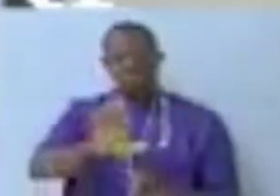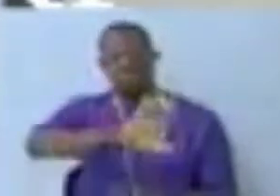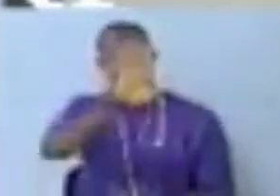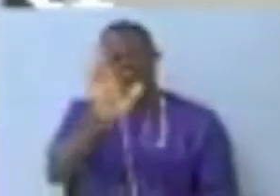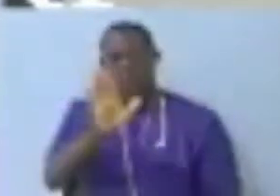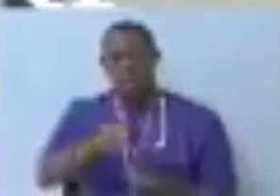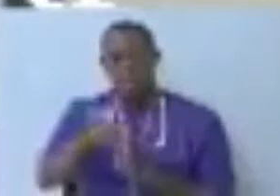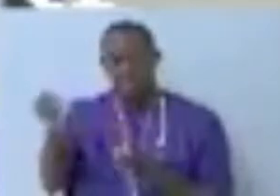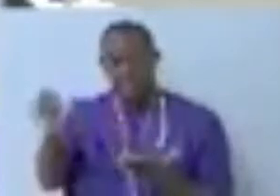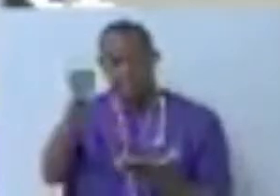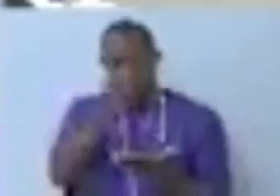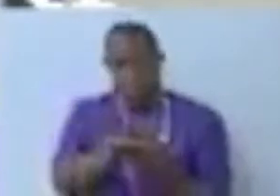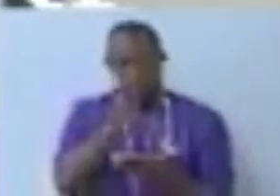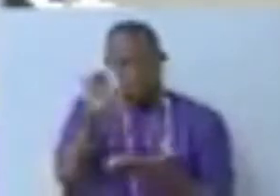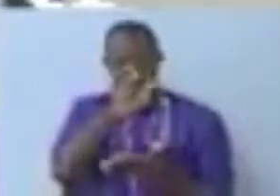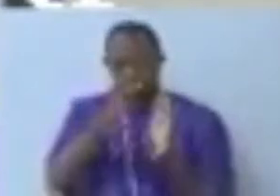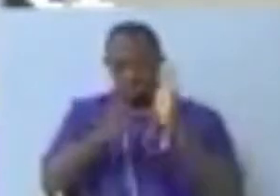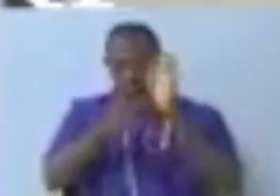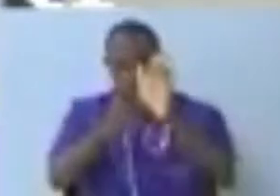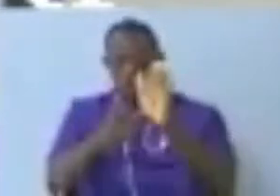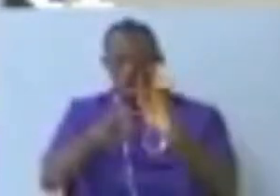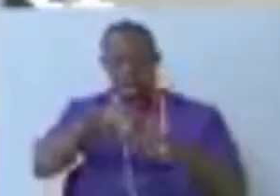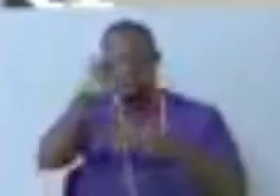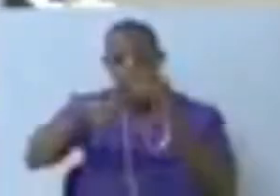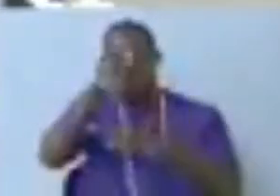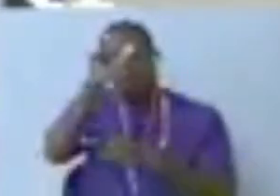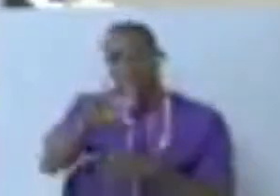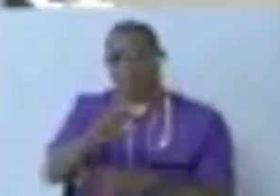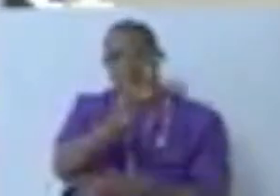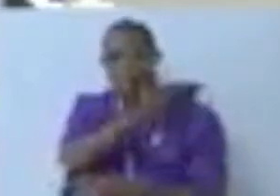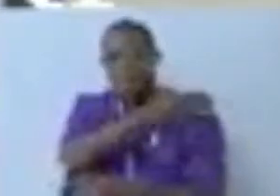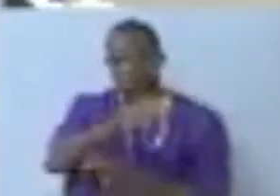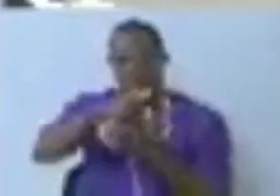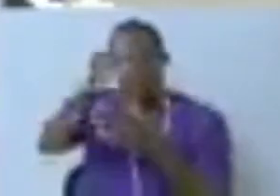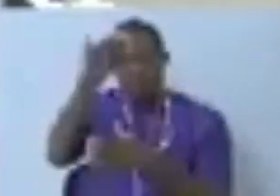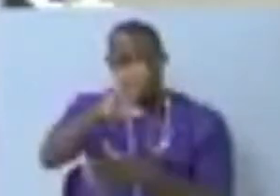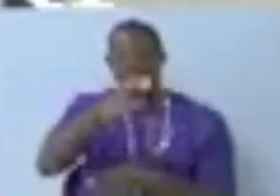the stamp that shows depart is from